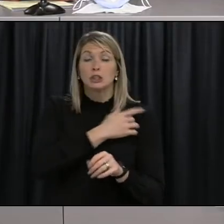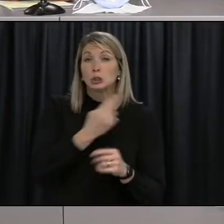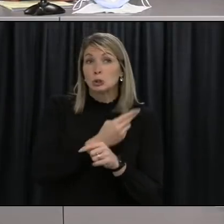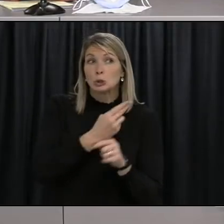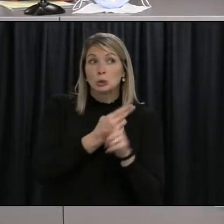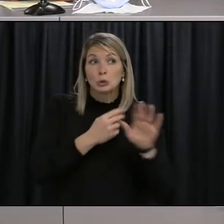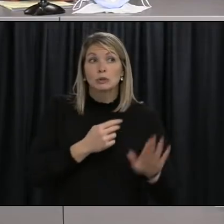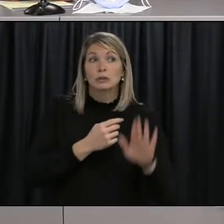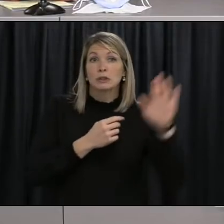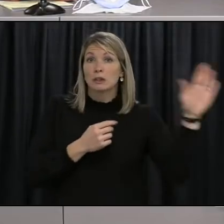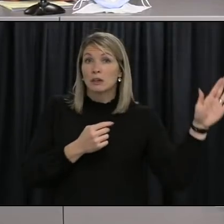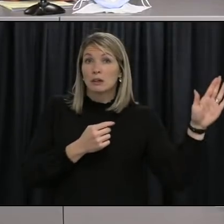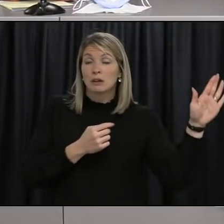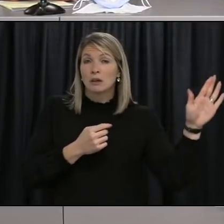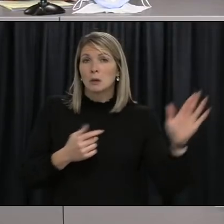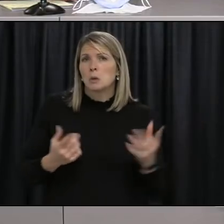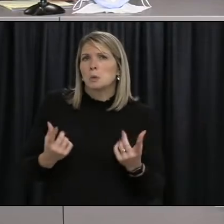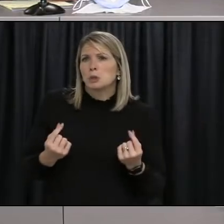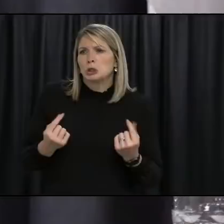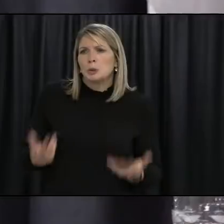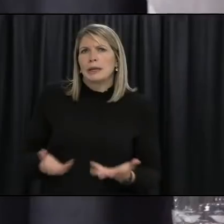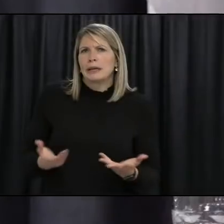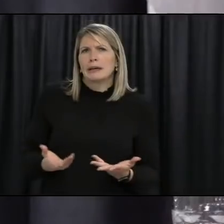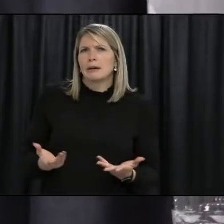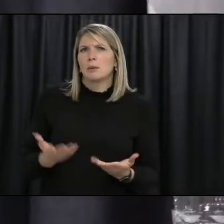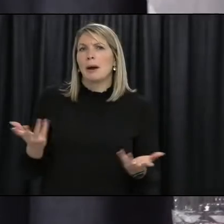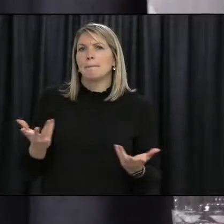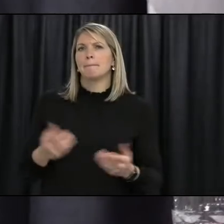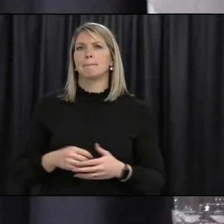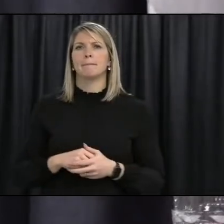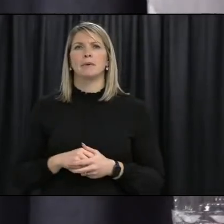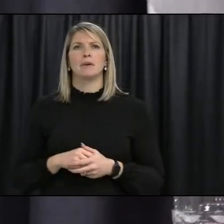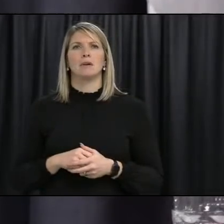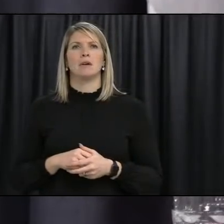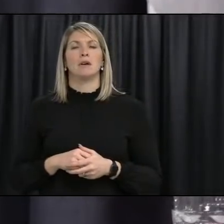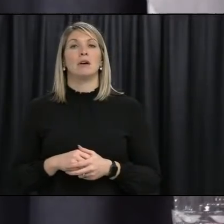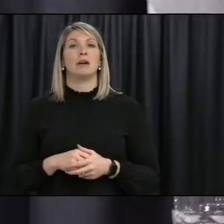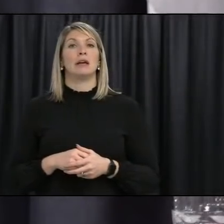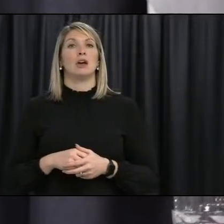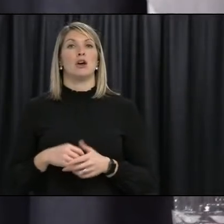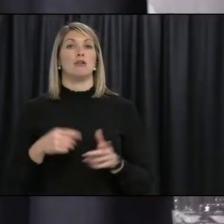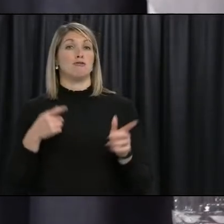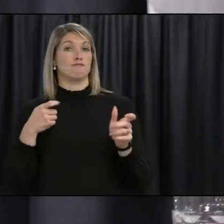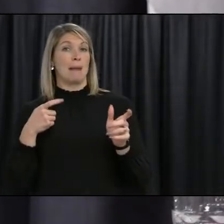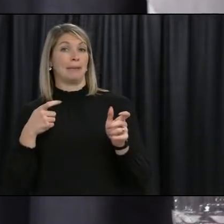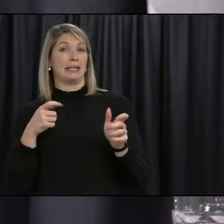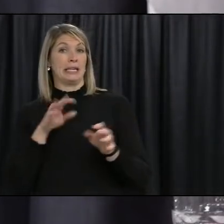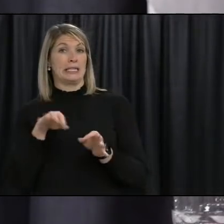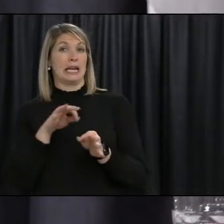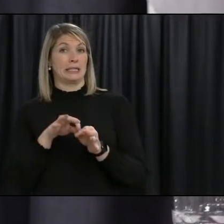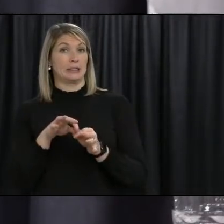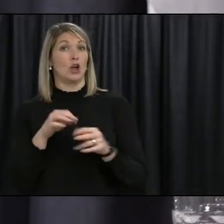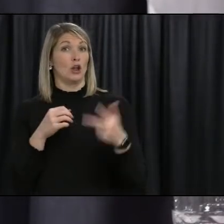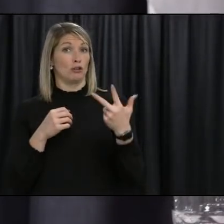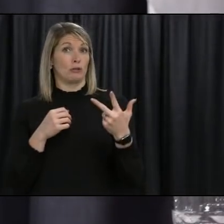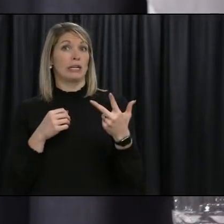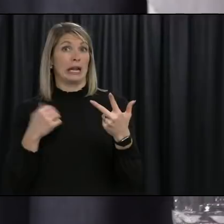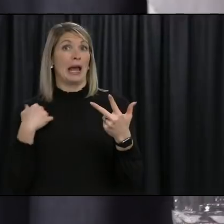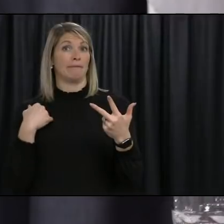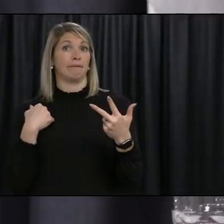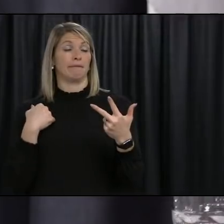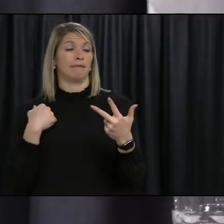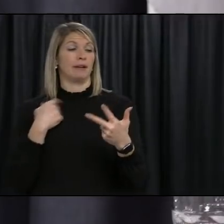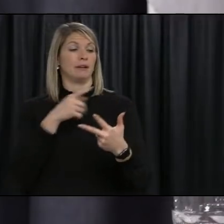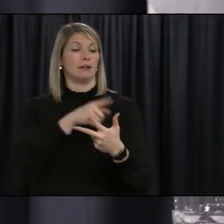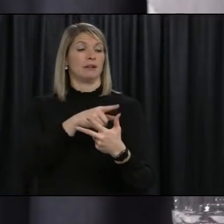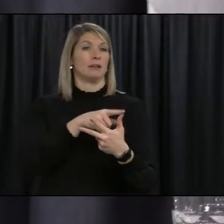they? Okay. We have 3 different kinds of rapid test. One has been deployed